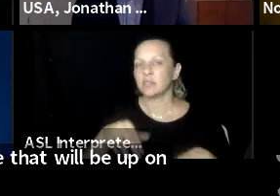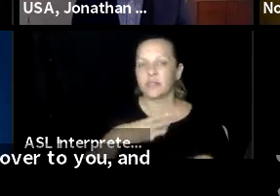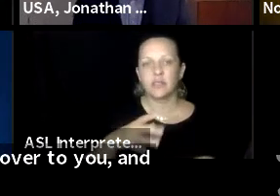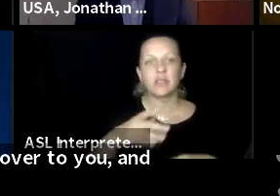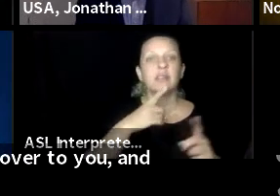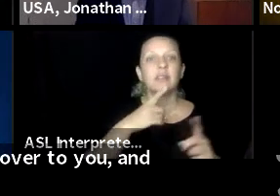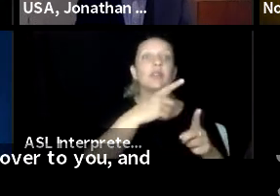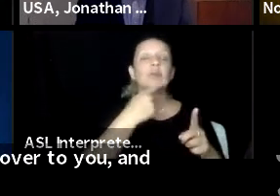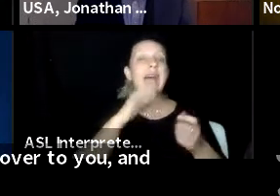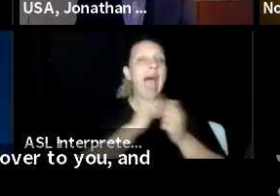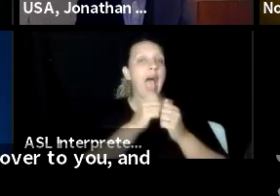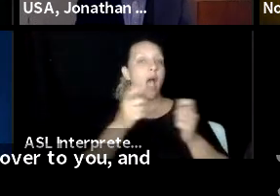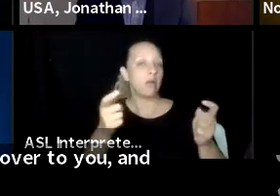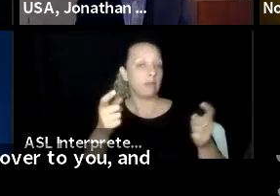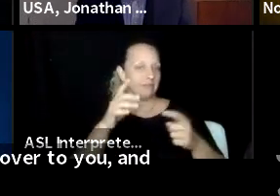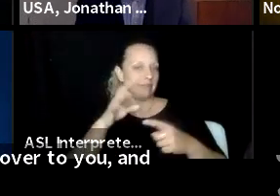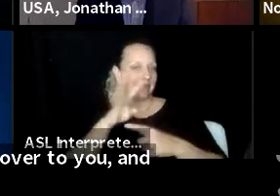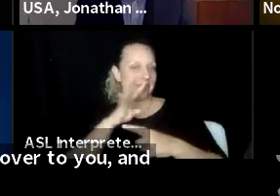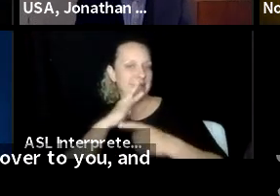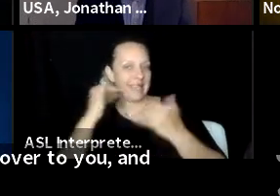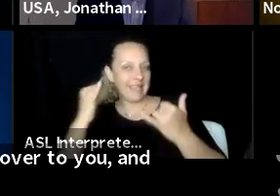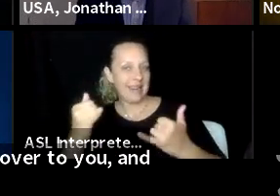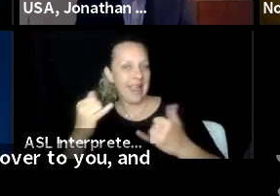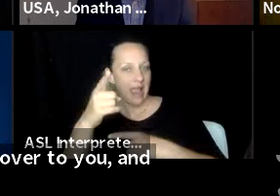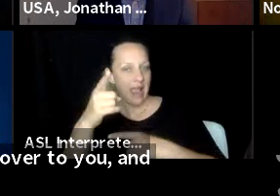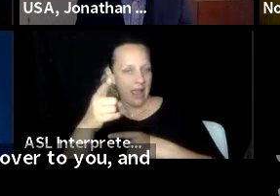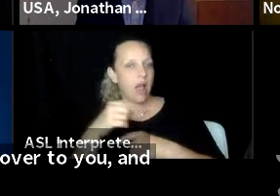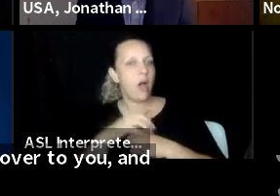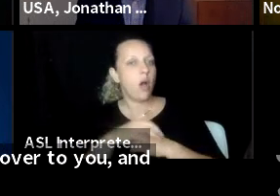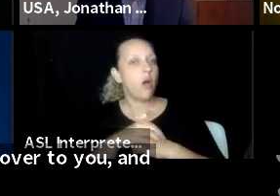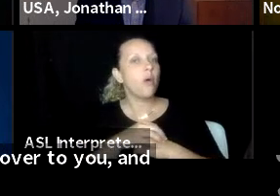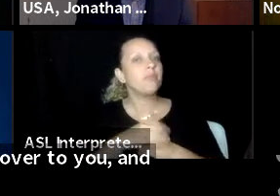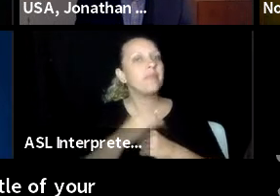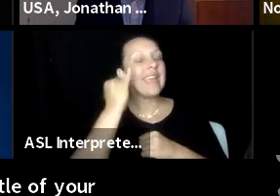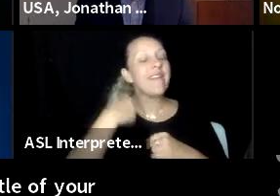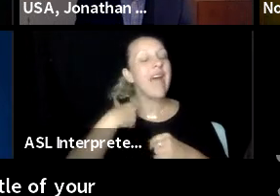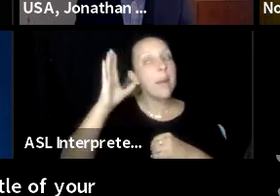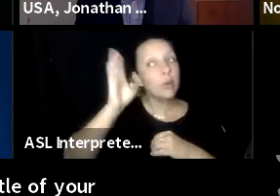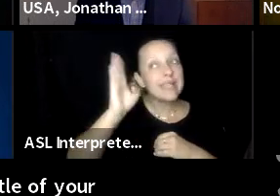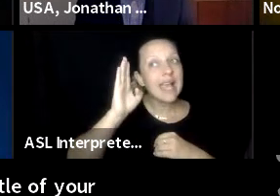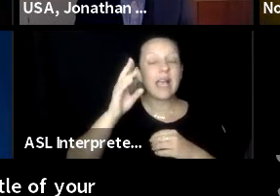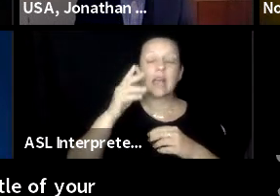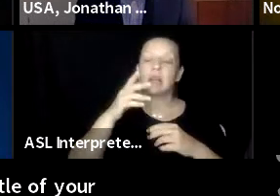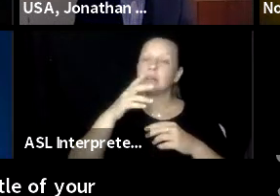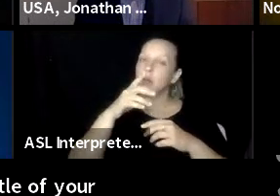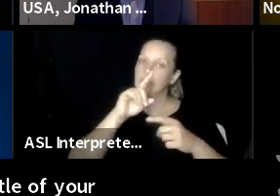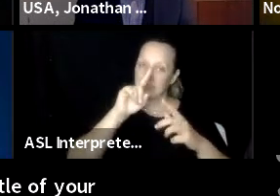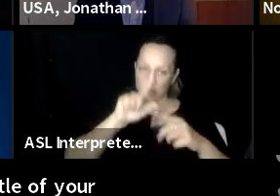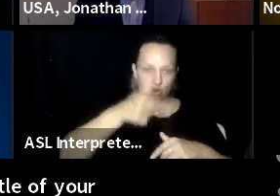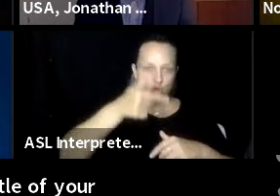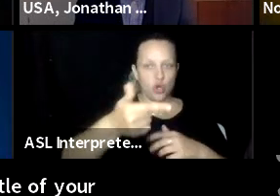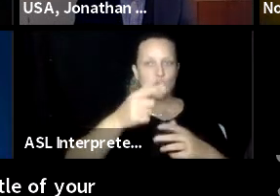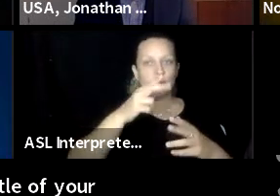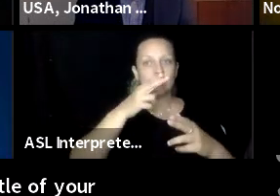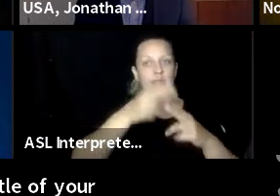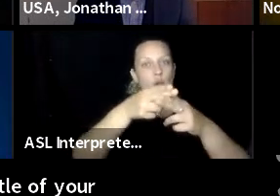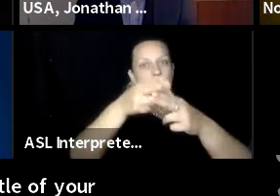say the name and the title of your panel. We don't have time to get into bios.